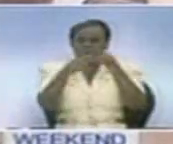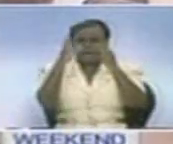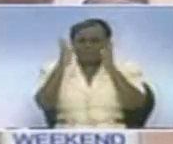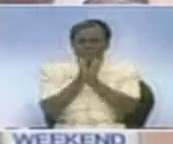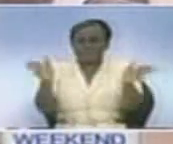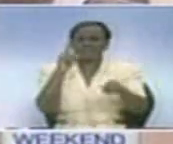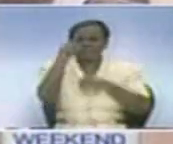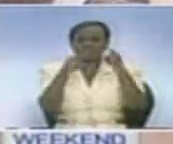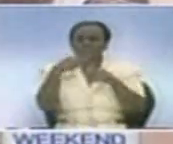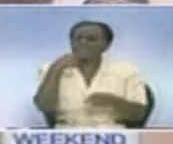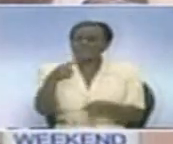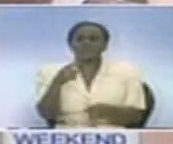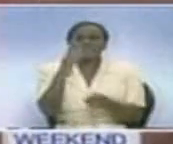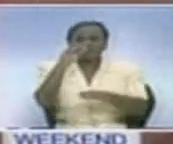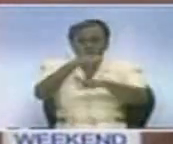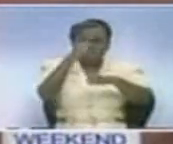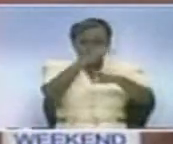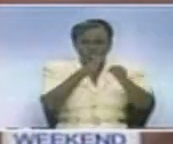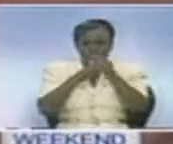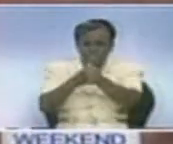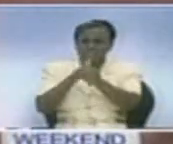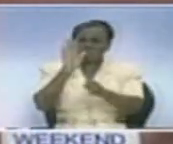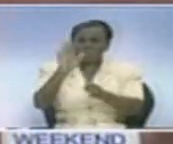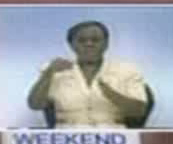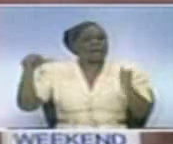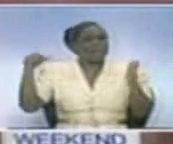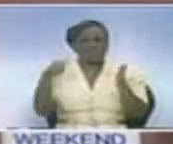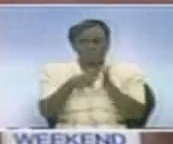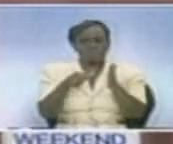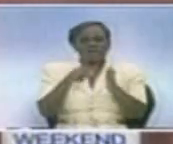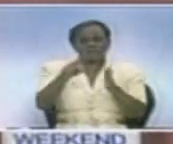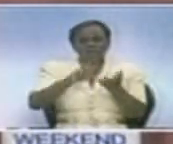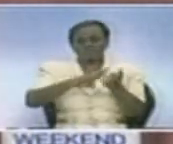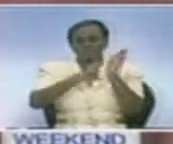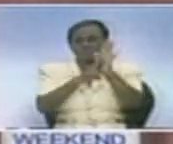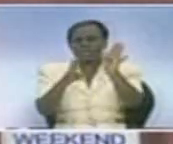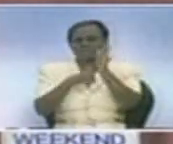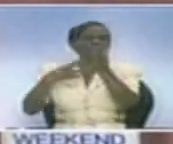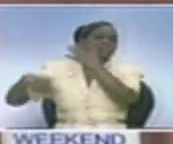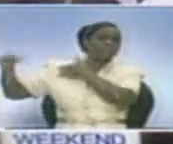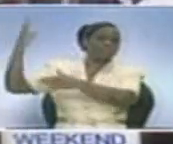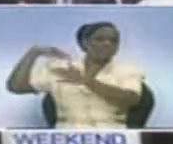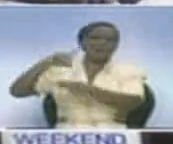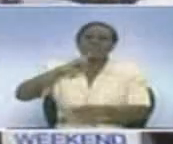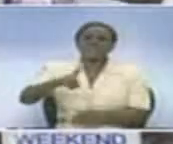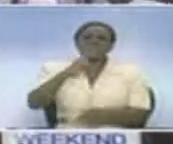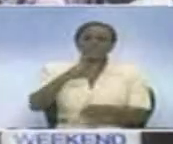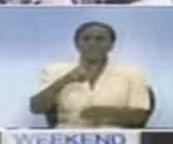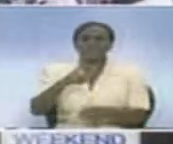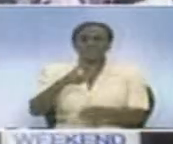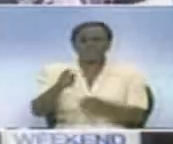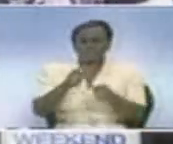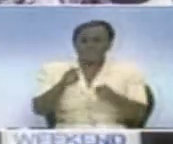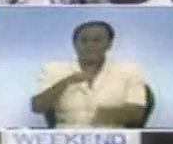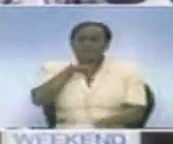The coalition claiming summoning of its leaders was retrogressive and a reflection of the past dictatorial regime. Raila says